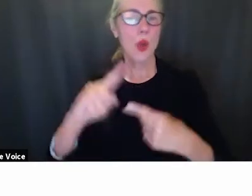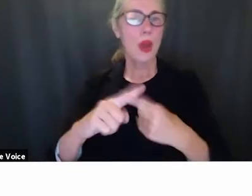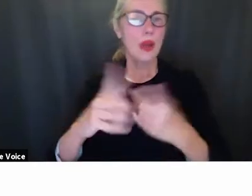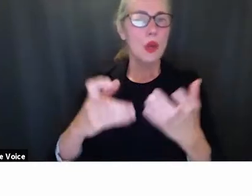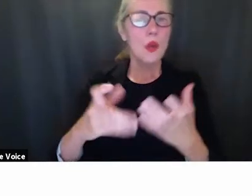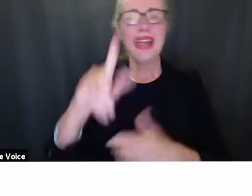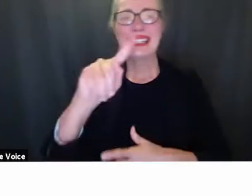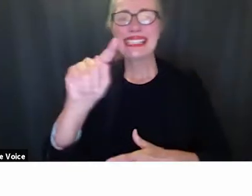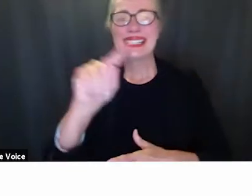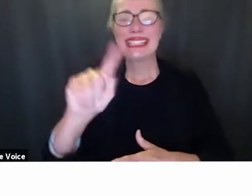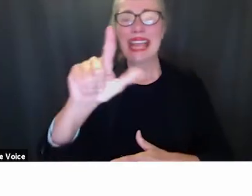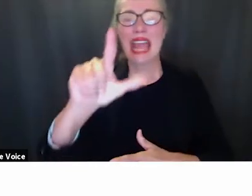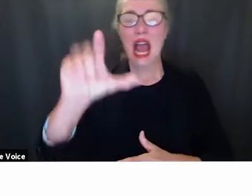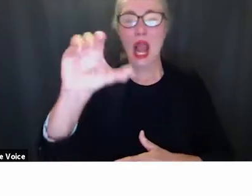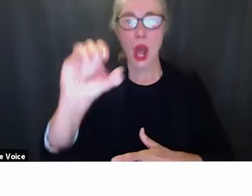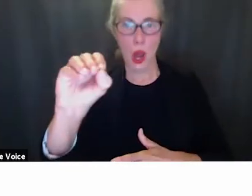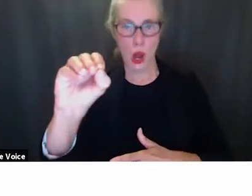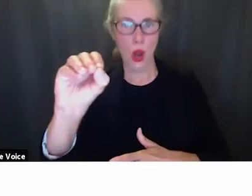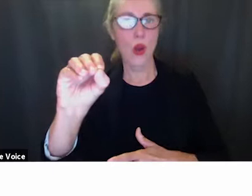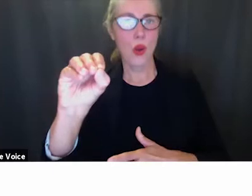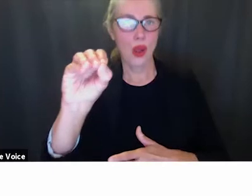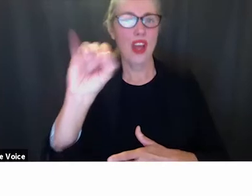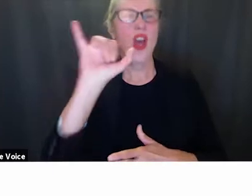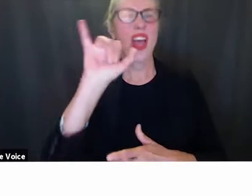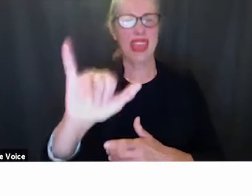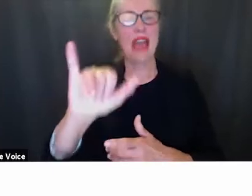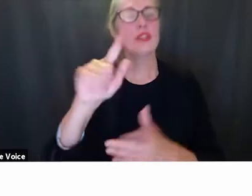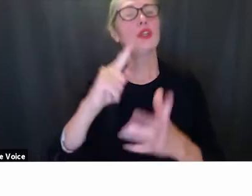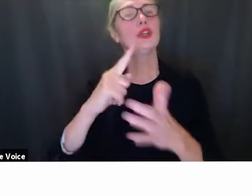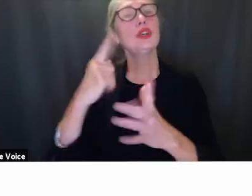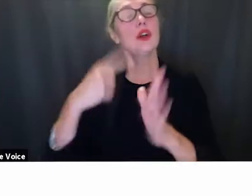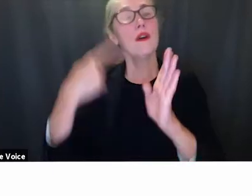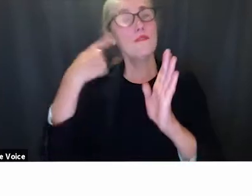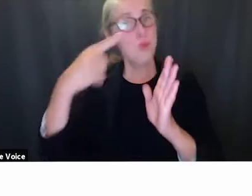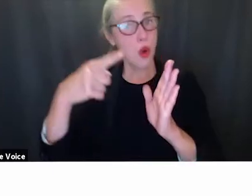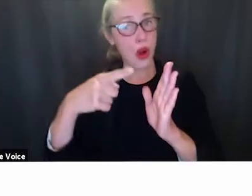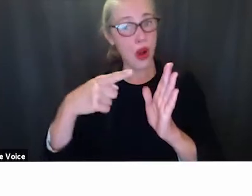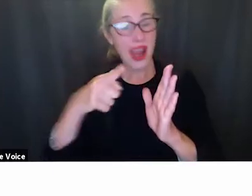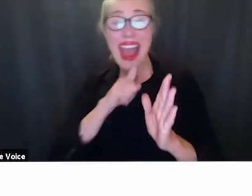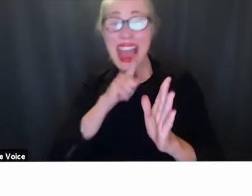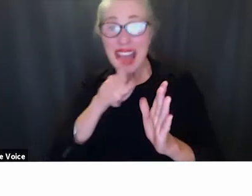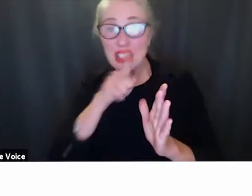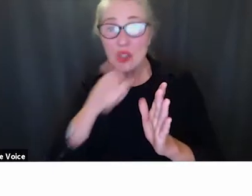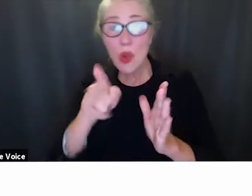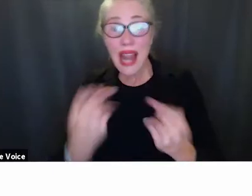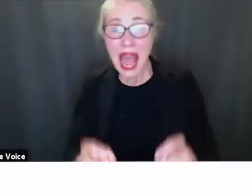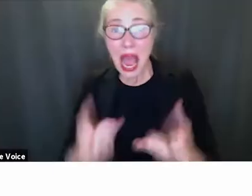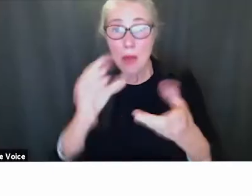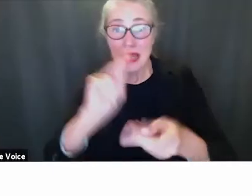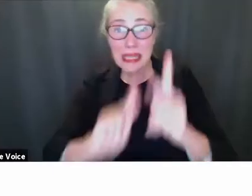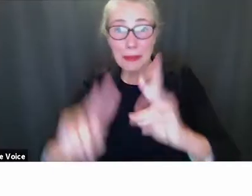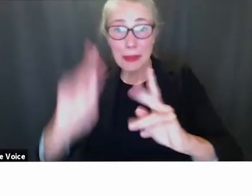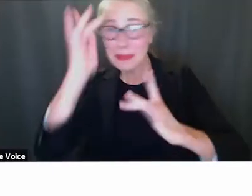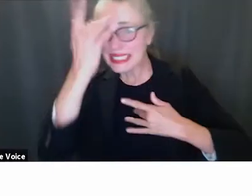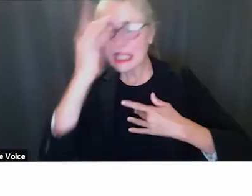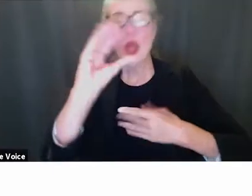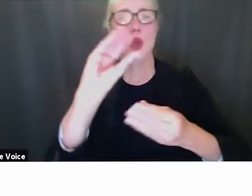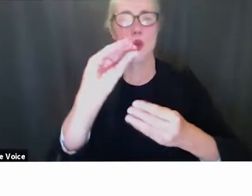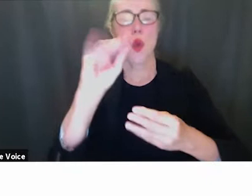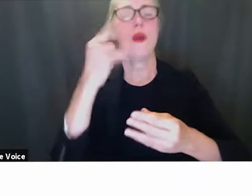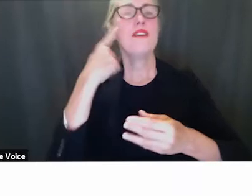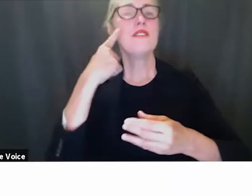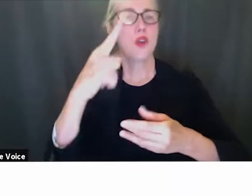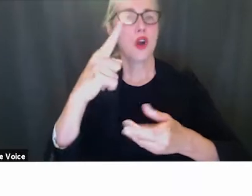that's where we are. And that would be the adjusted case rate. Trying to give folks perspective